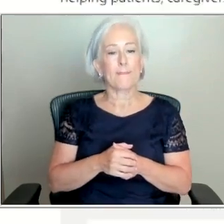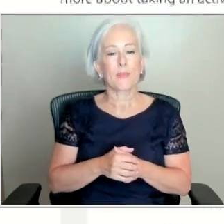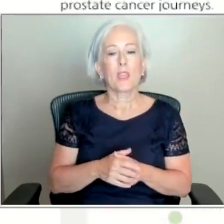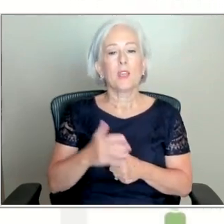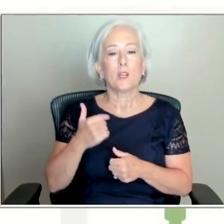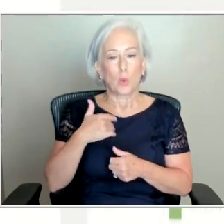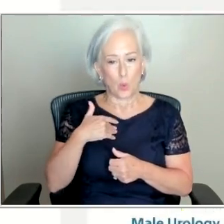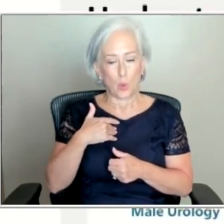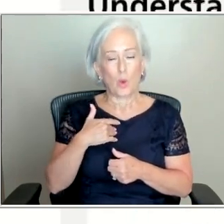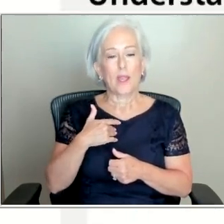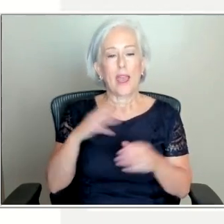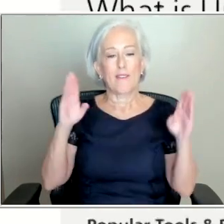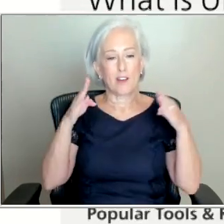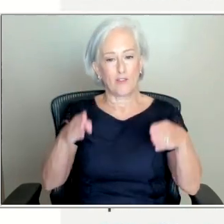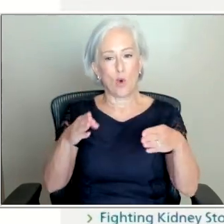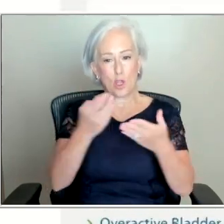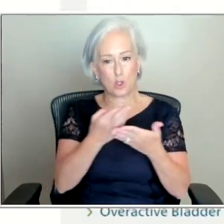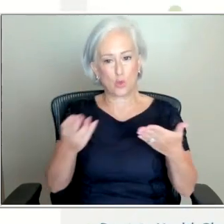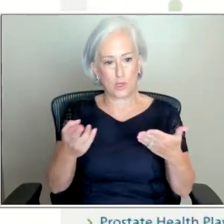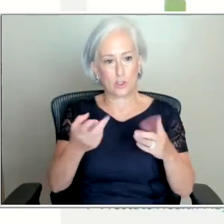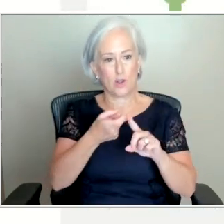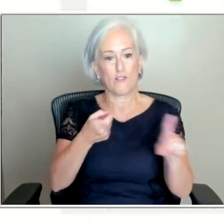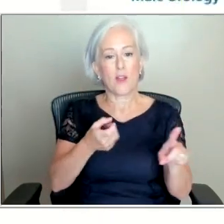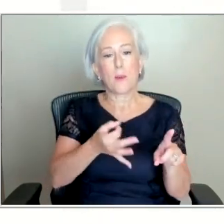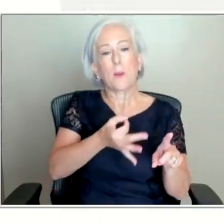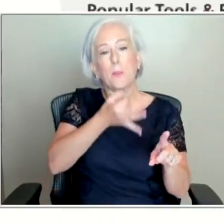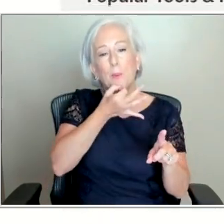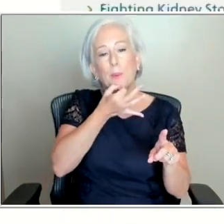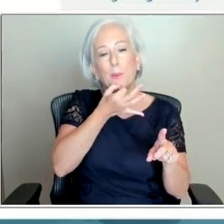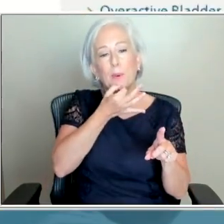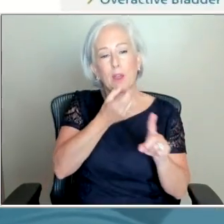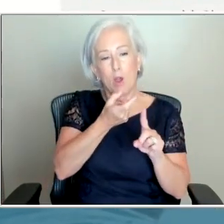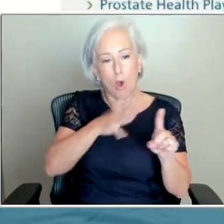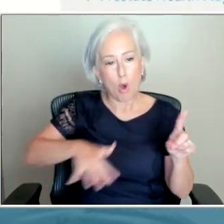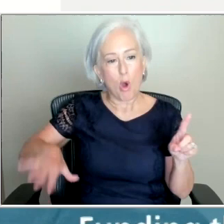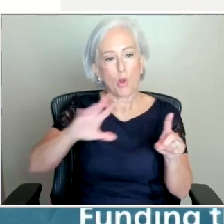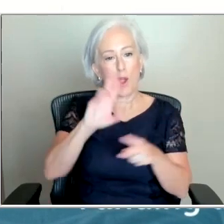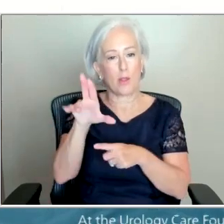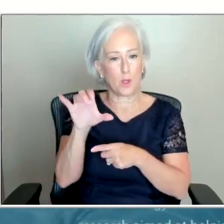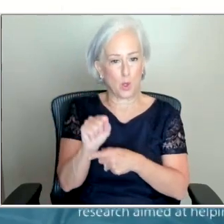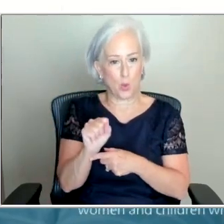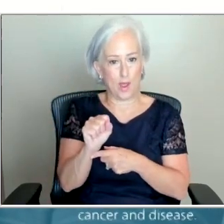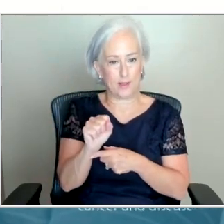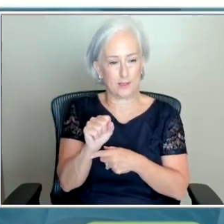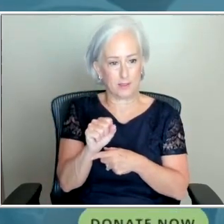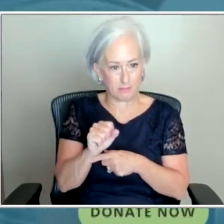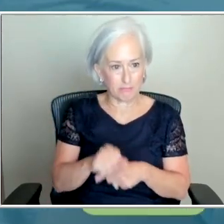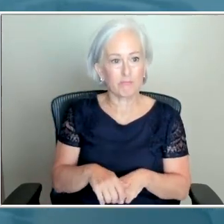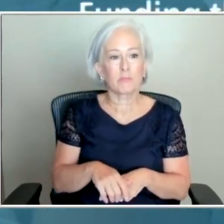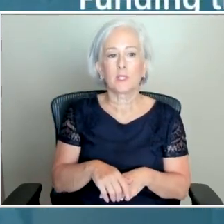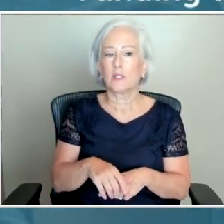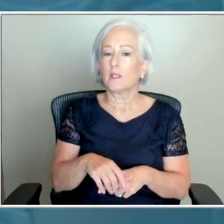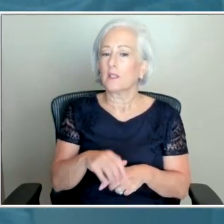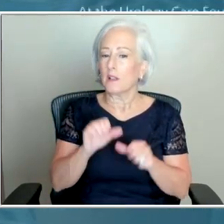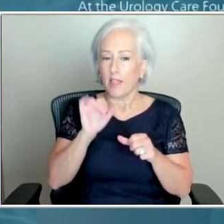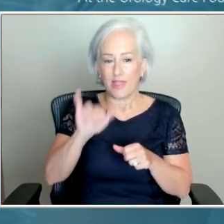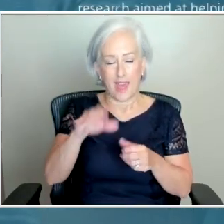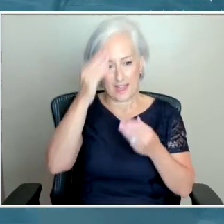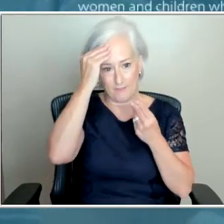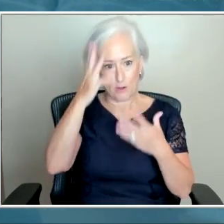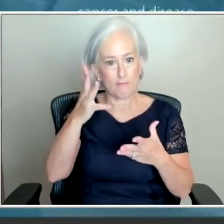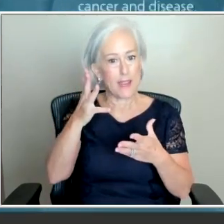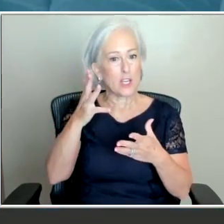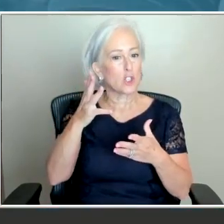made by experts around the country. And so I think it's very accurate. It's maintained up in real time, so